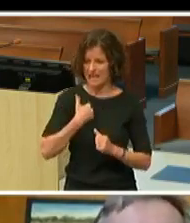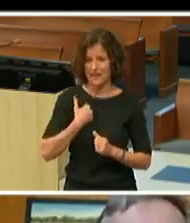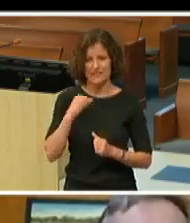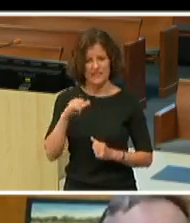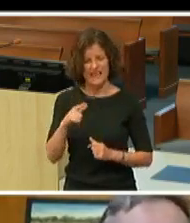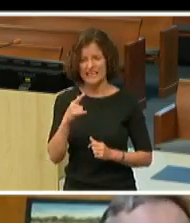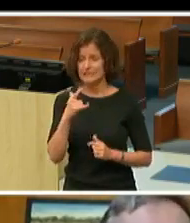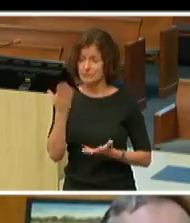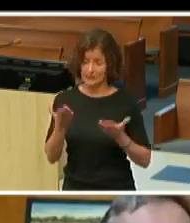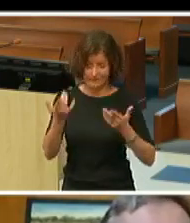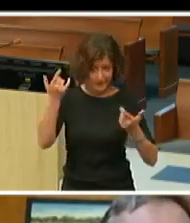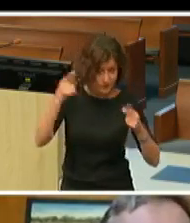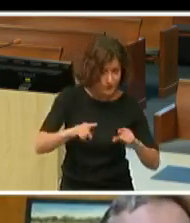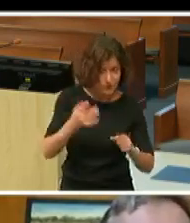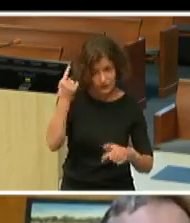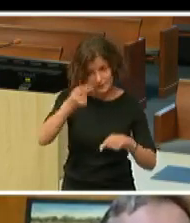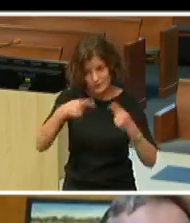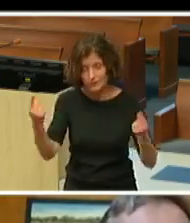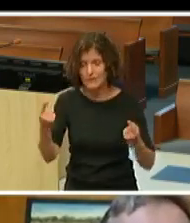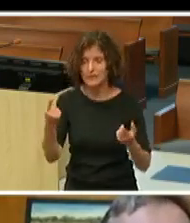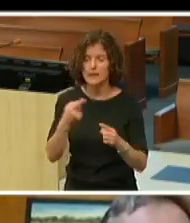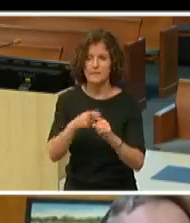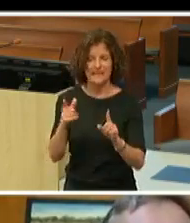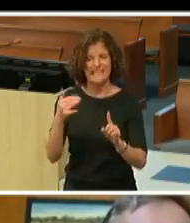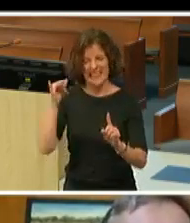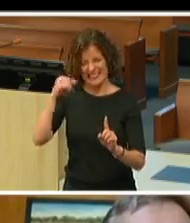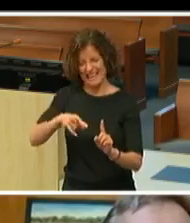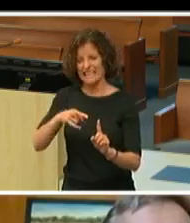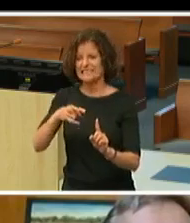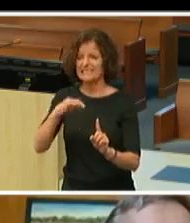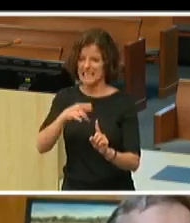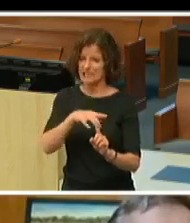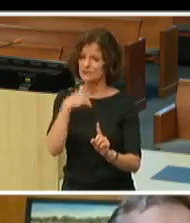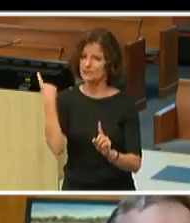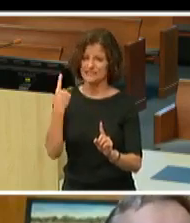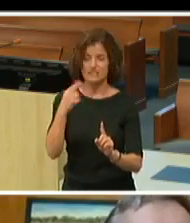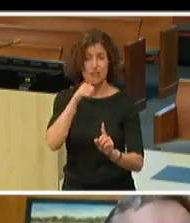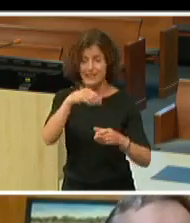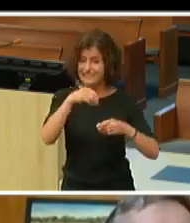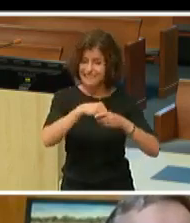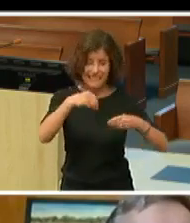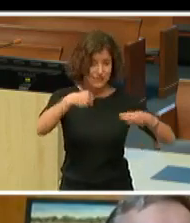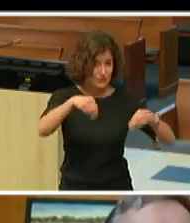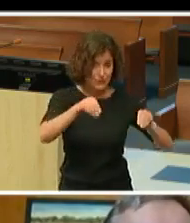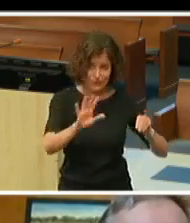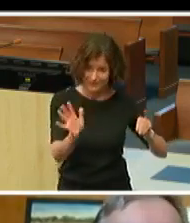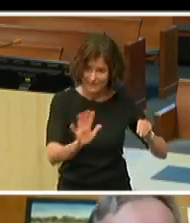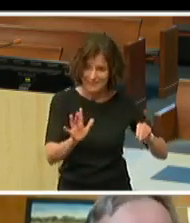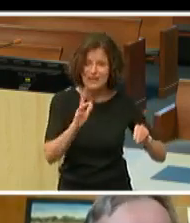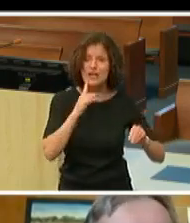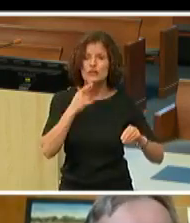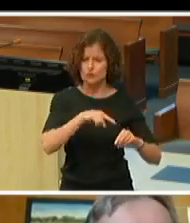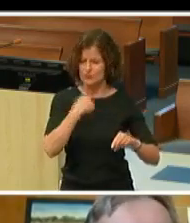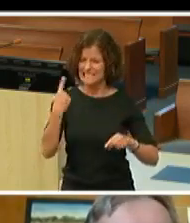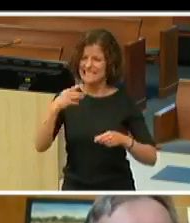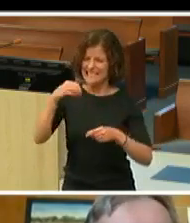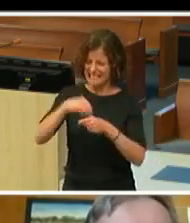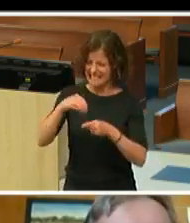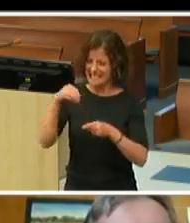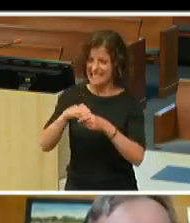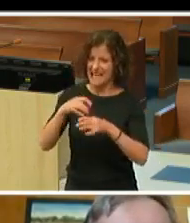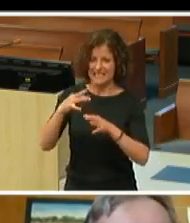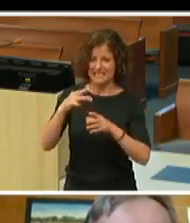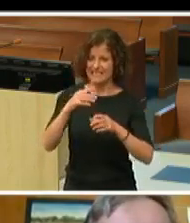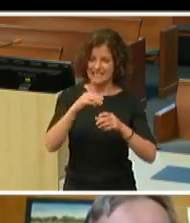can disagree if you didn't have this experience, that's where the risk is, not in the store. And we could significantly increase the